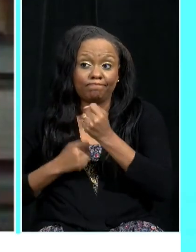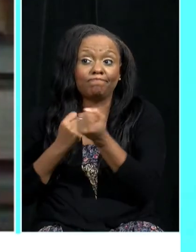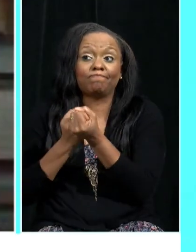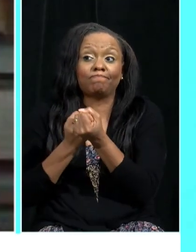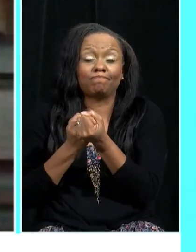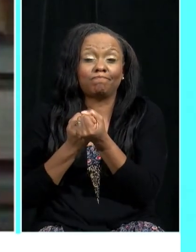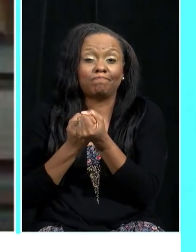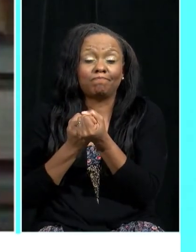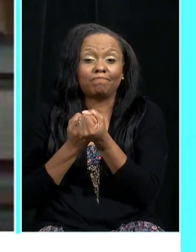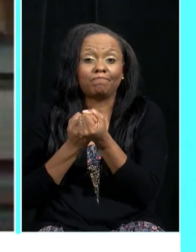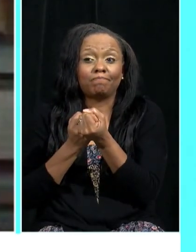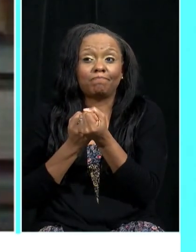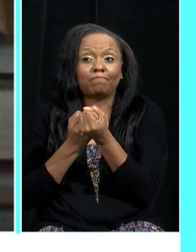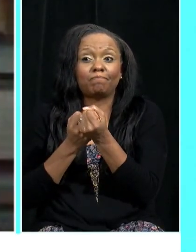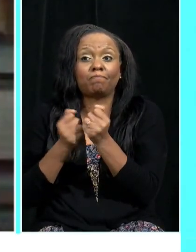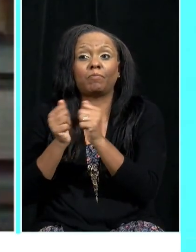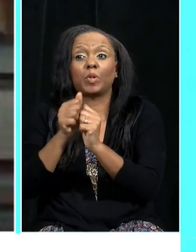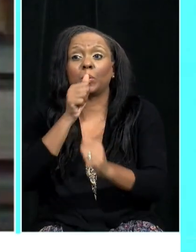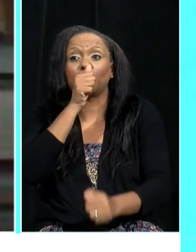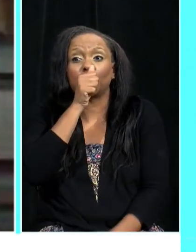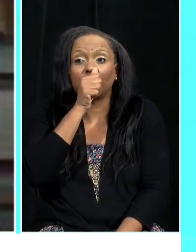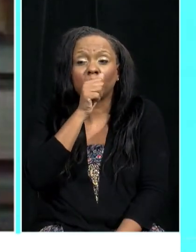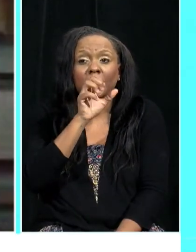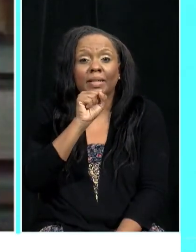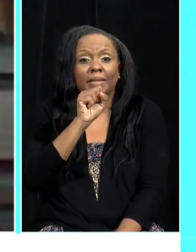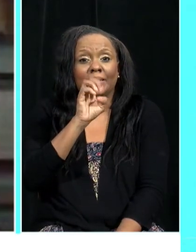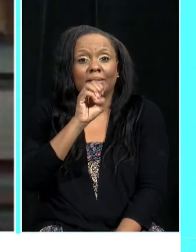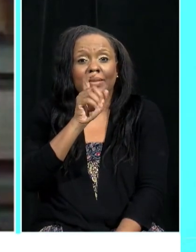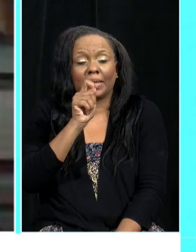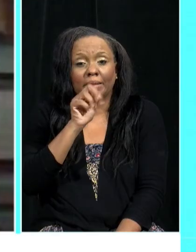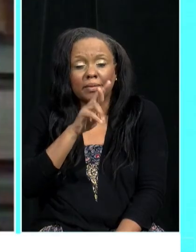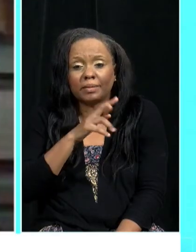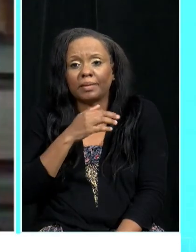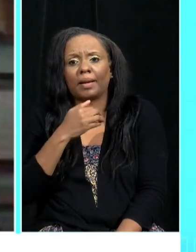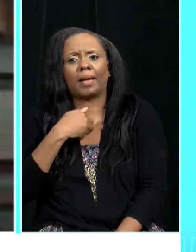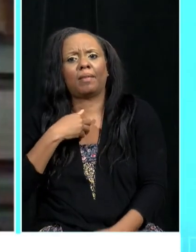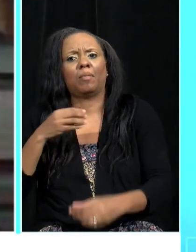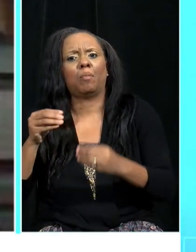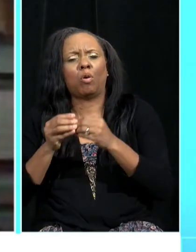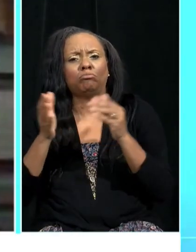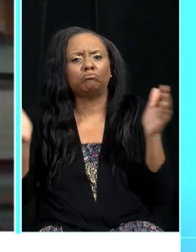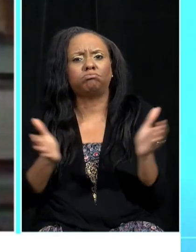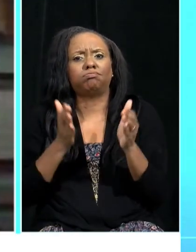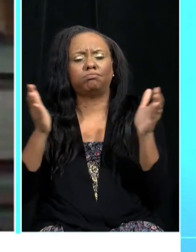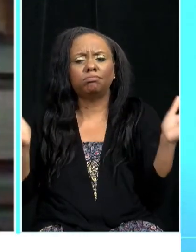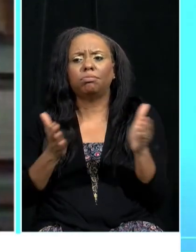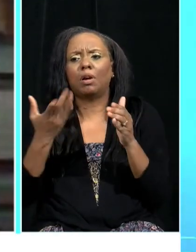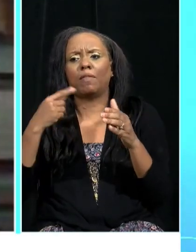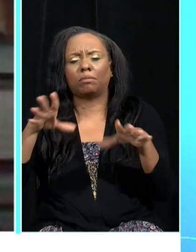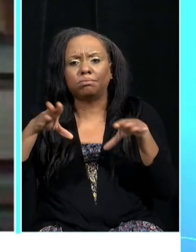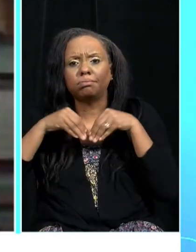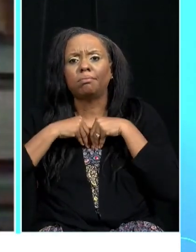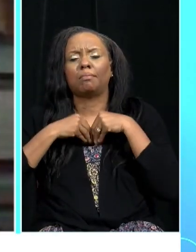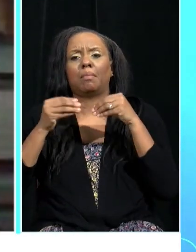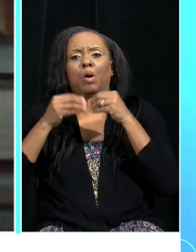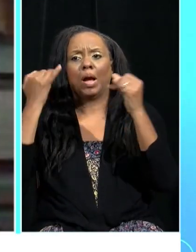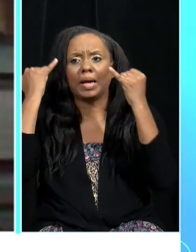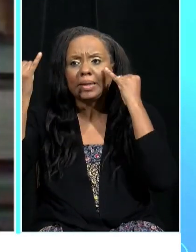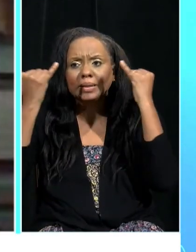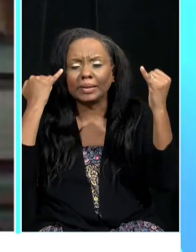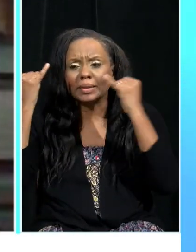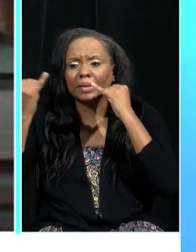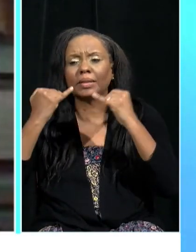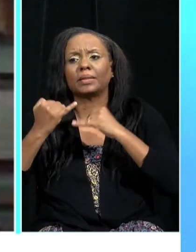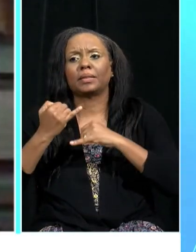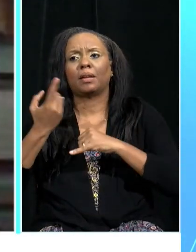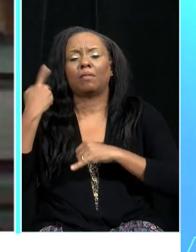private sector have more energy and more momentum in doing taking on initiatives that are useful for the